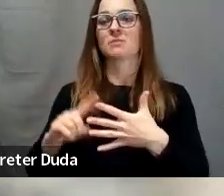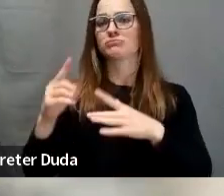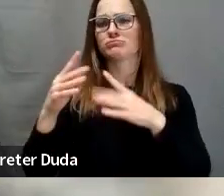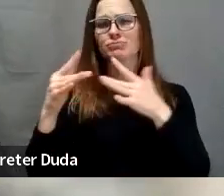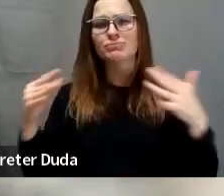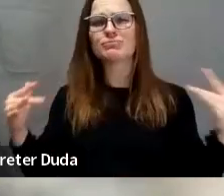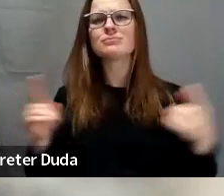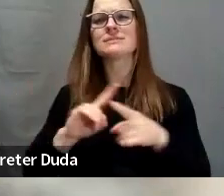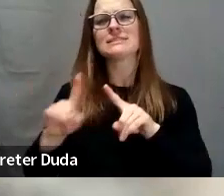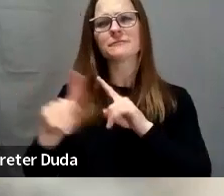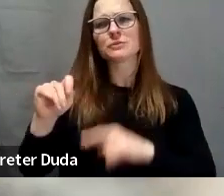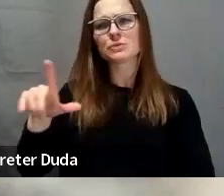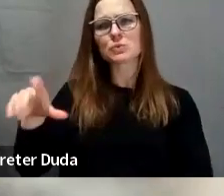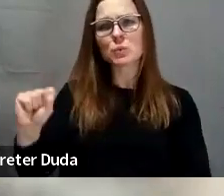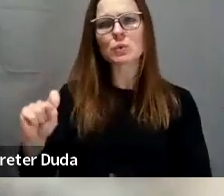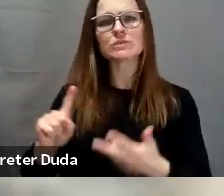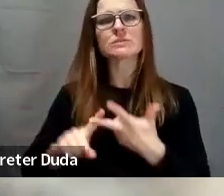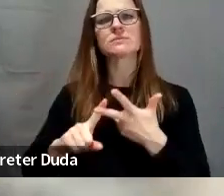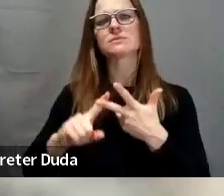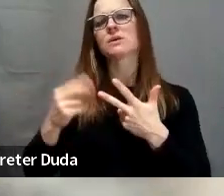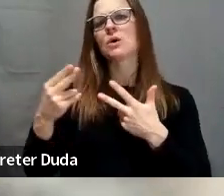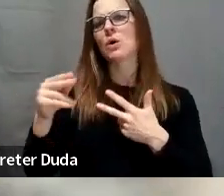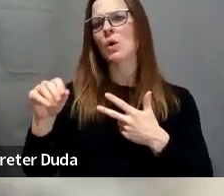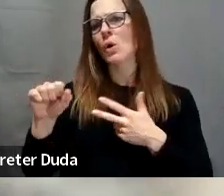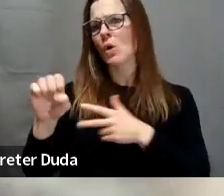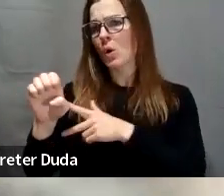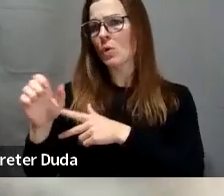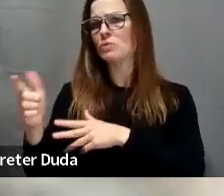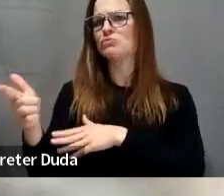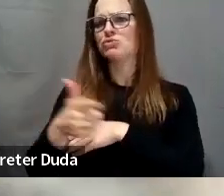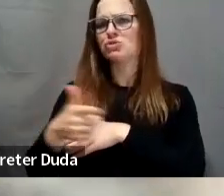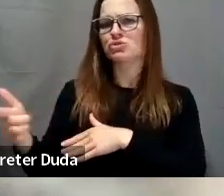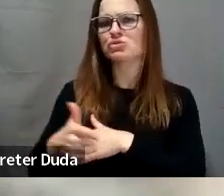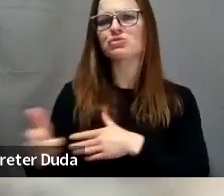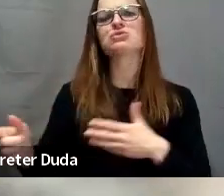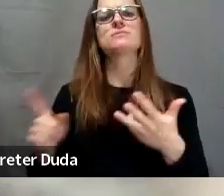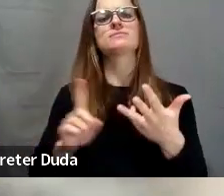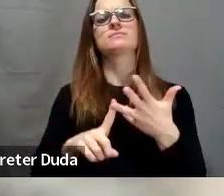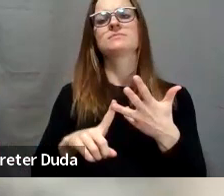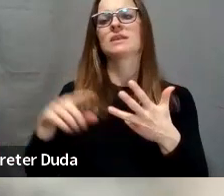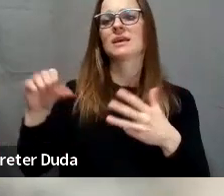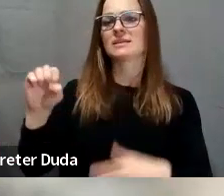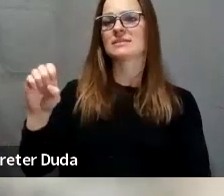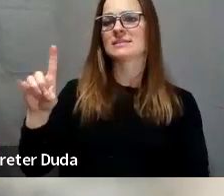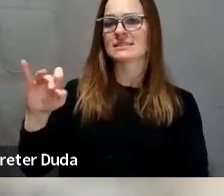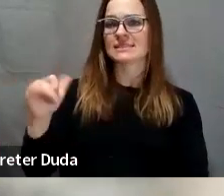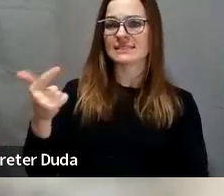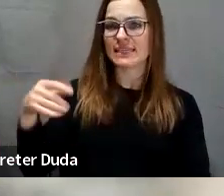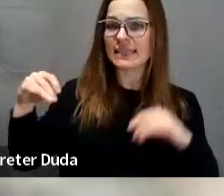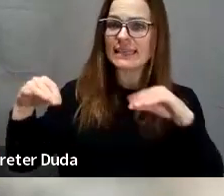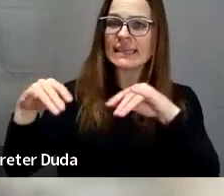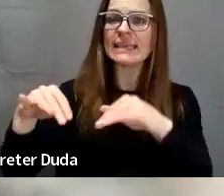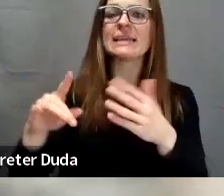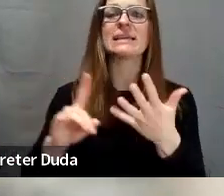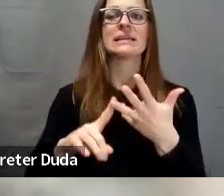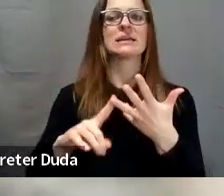and sprayers. We're going to be covering things that can help with seeding, items that can help